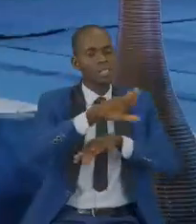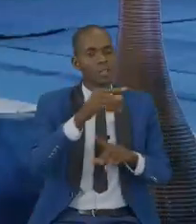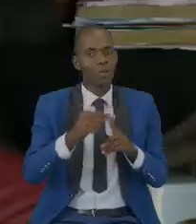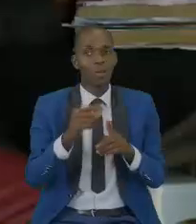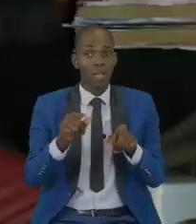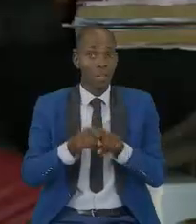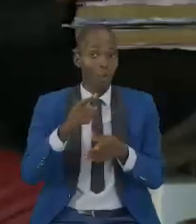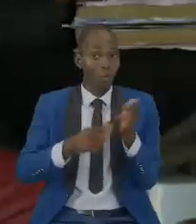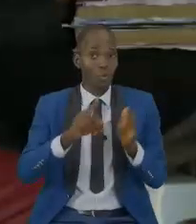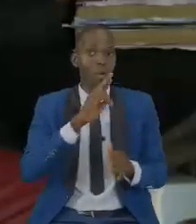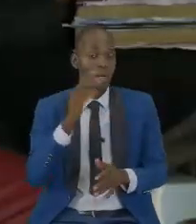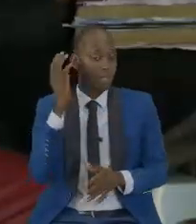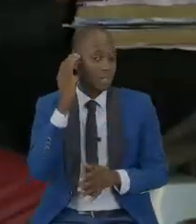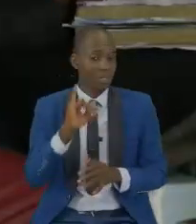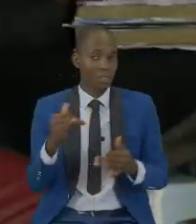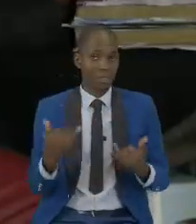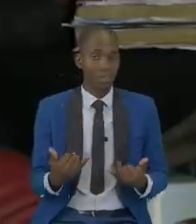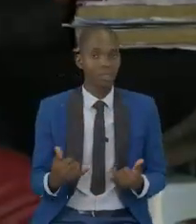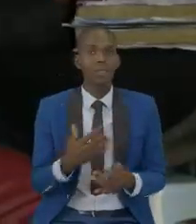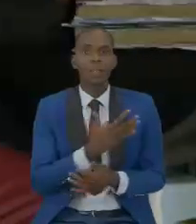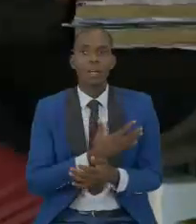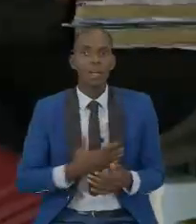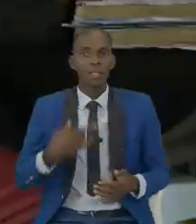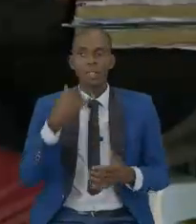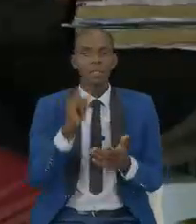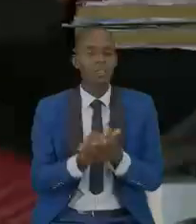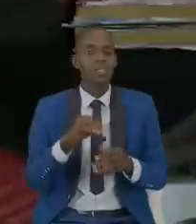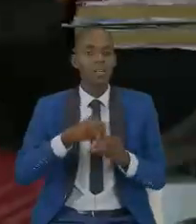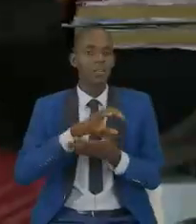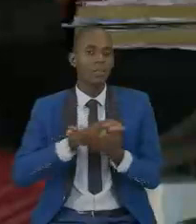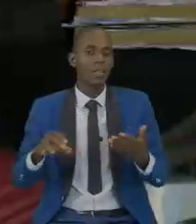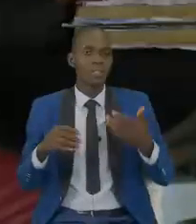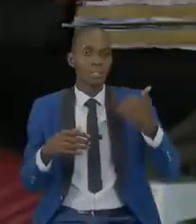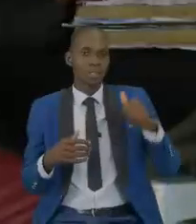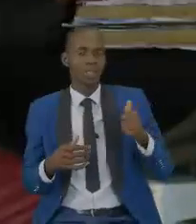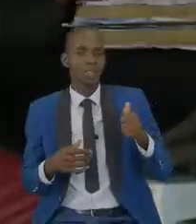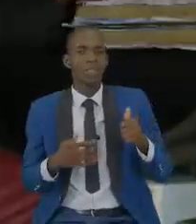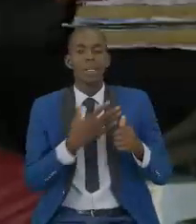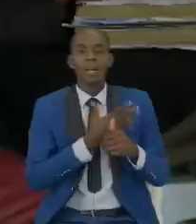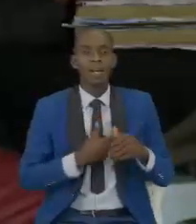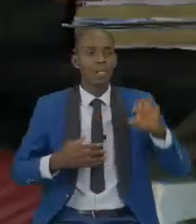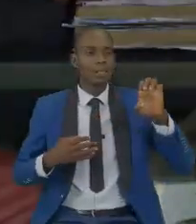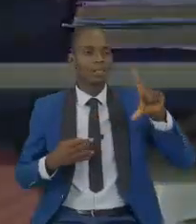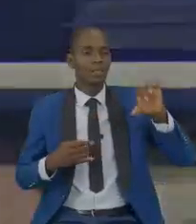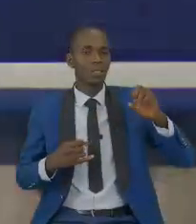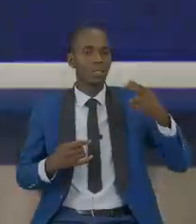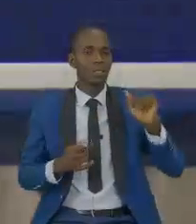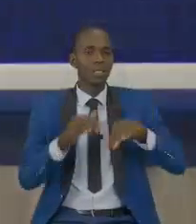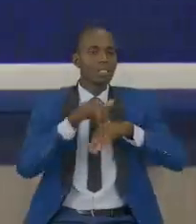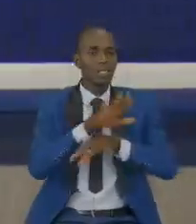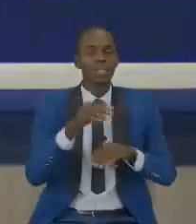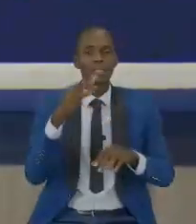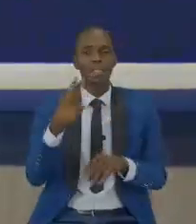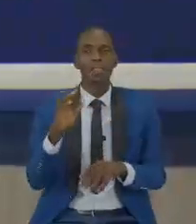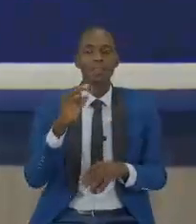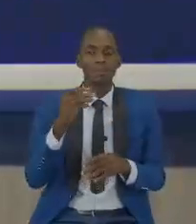you are hearing. And look at verse 10. In verse 10 it says, and Elisha sent a messenger unto him, saying,